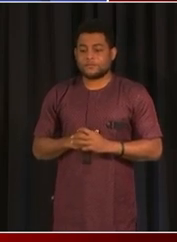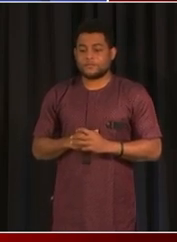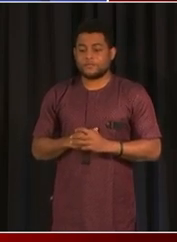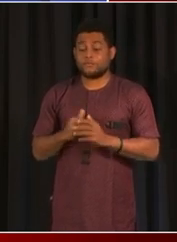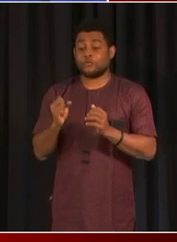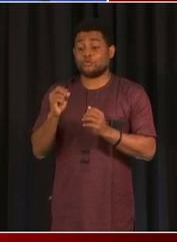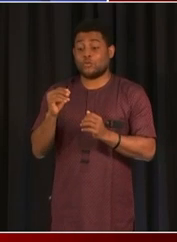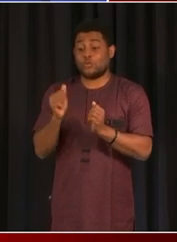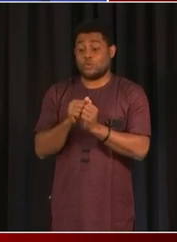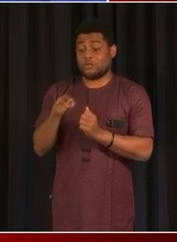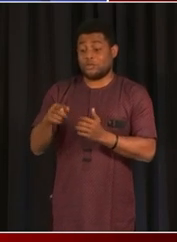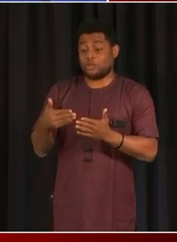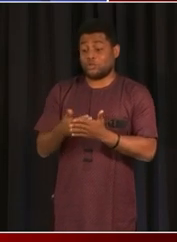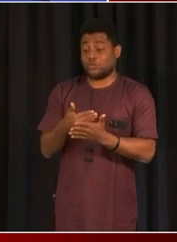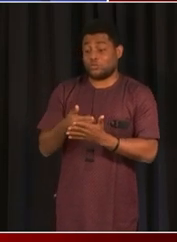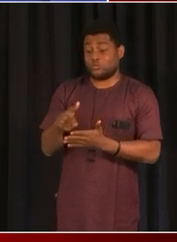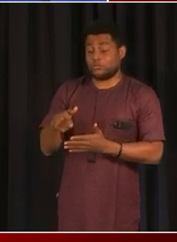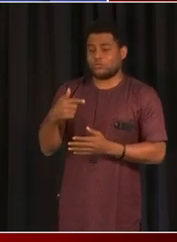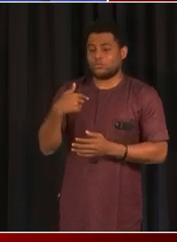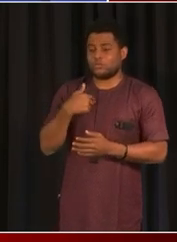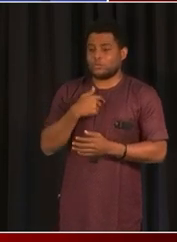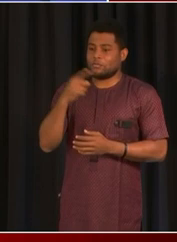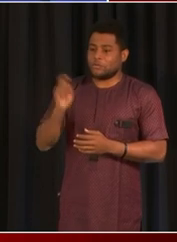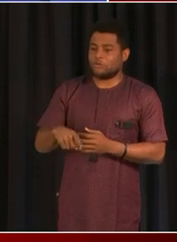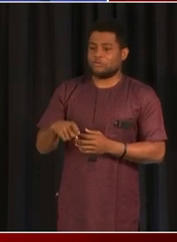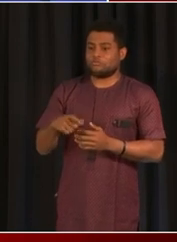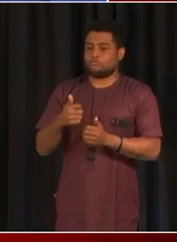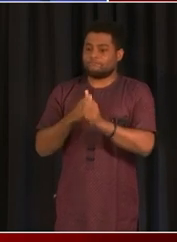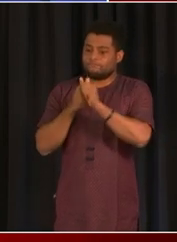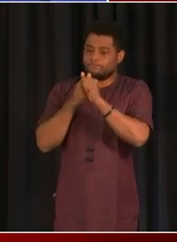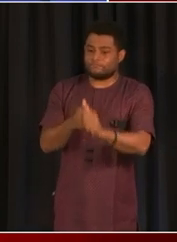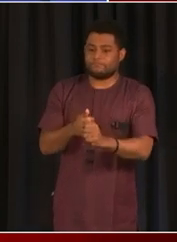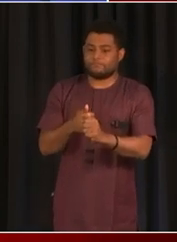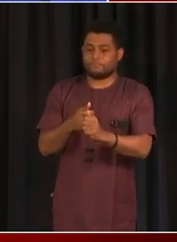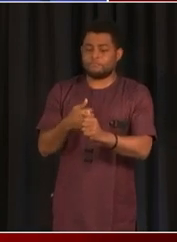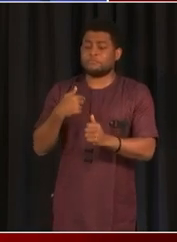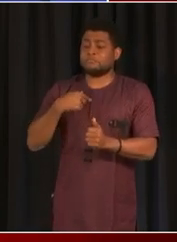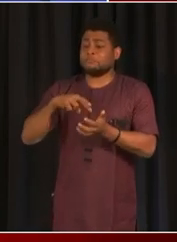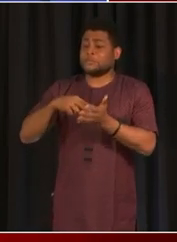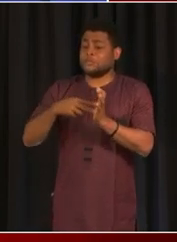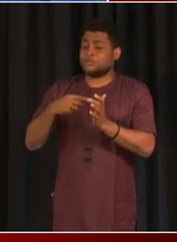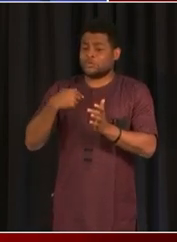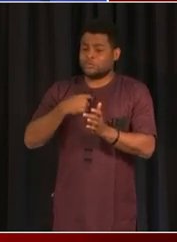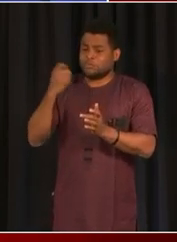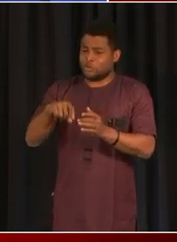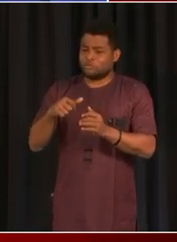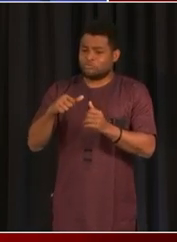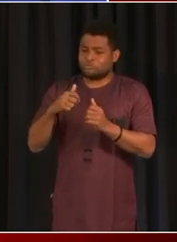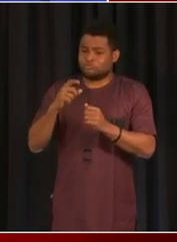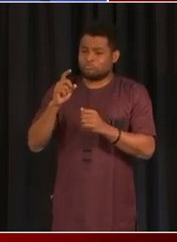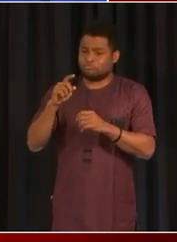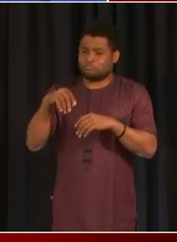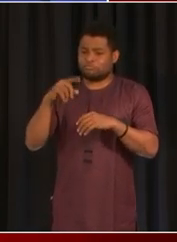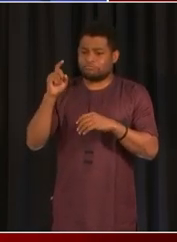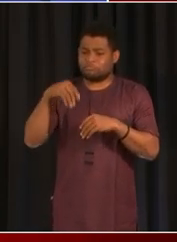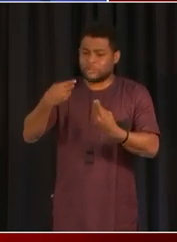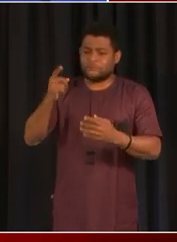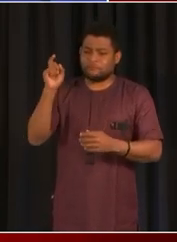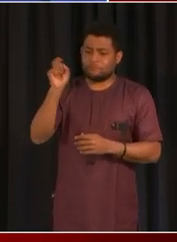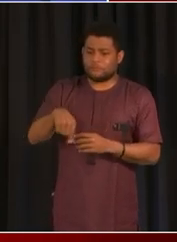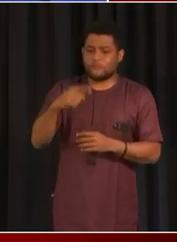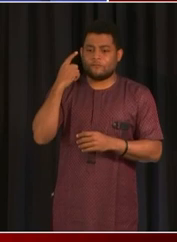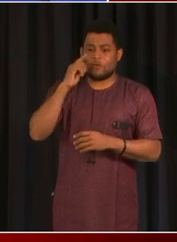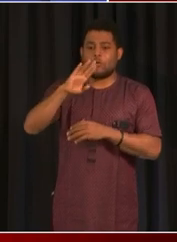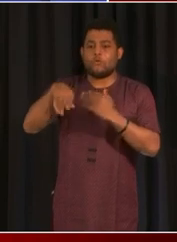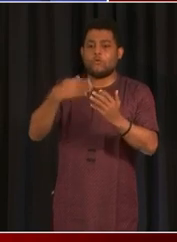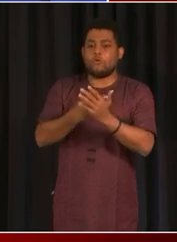mandate, we intend certainly to be consistent with that mandate, and will be working, each hospital on their own